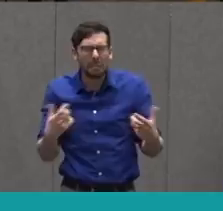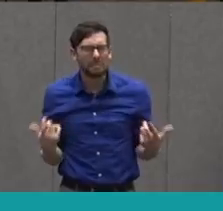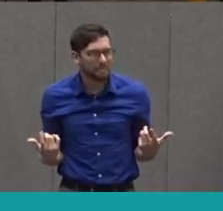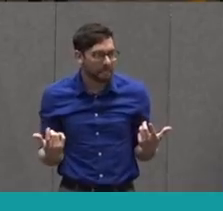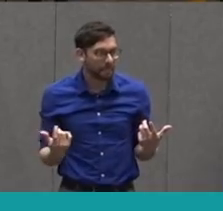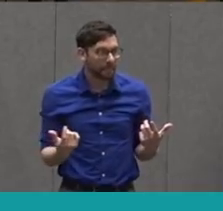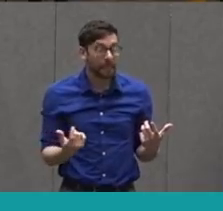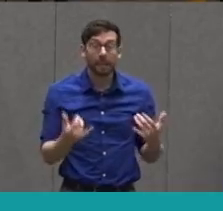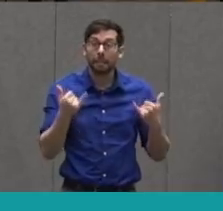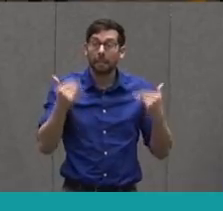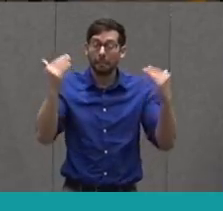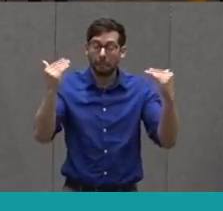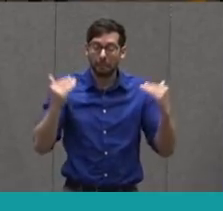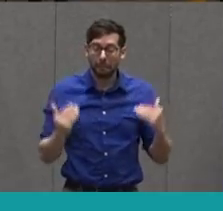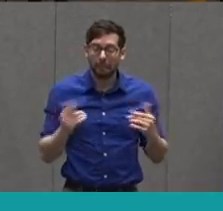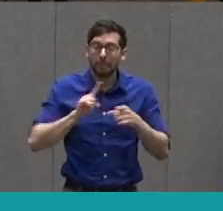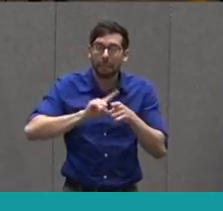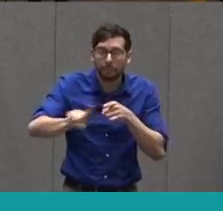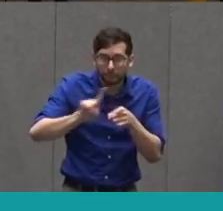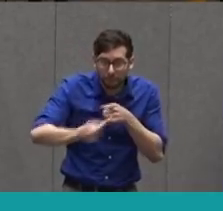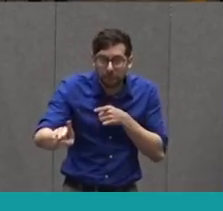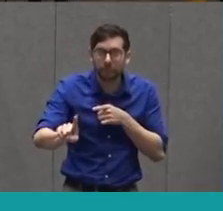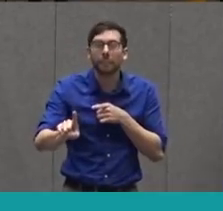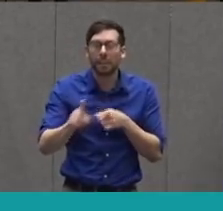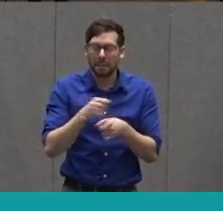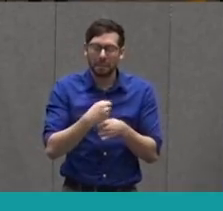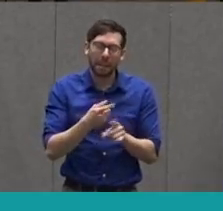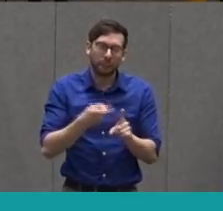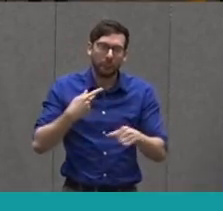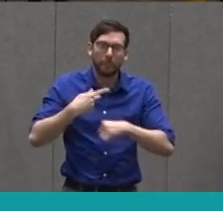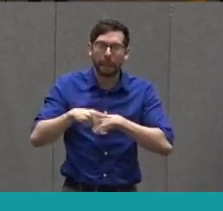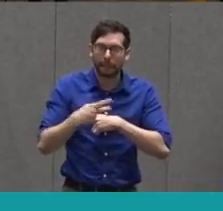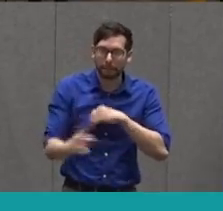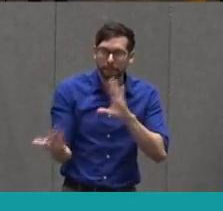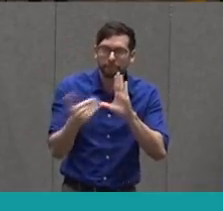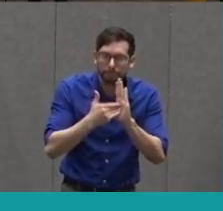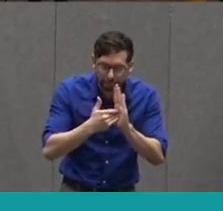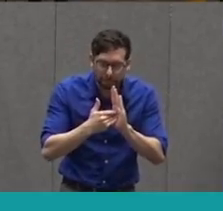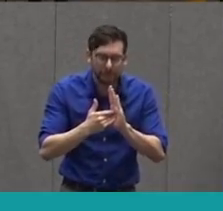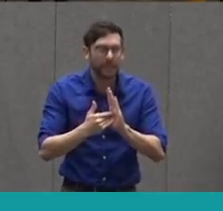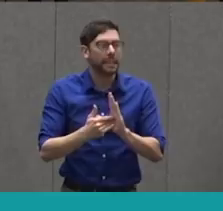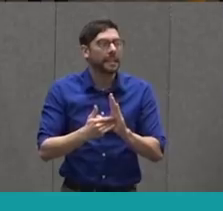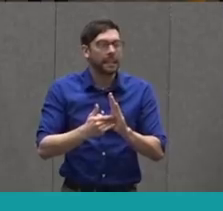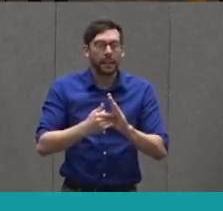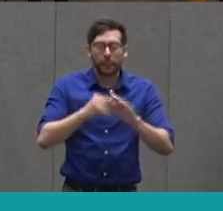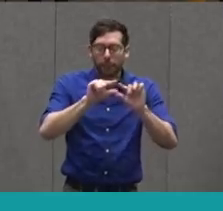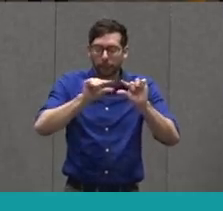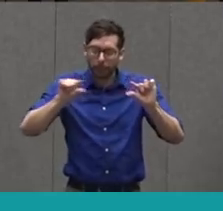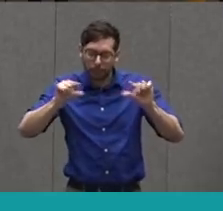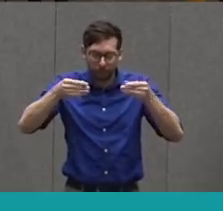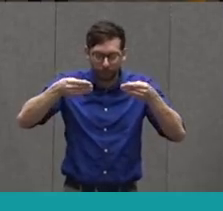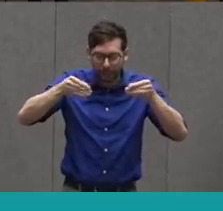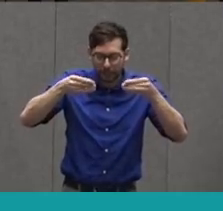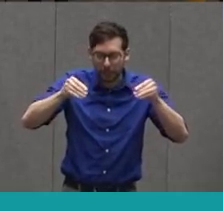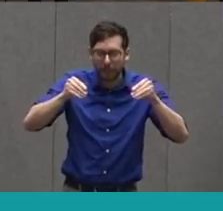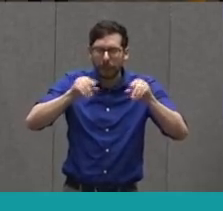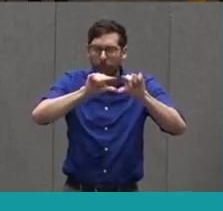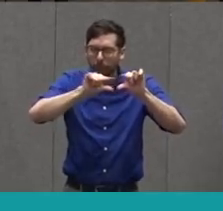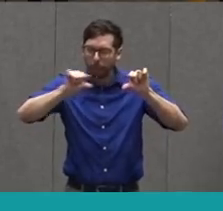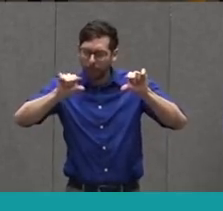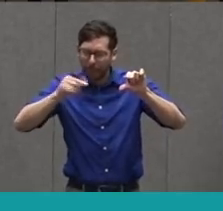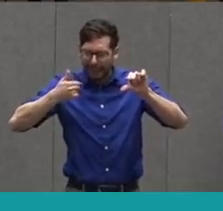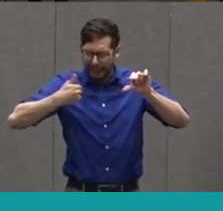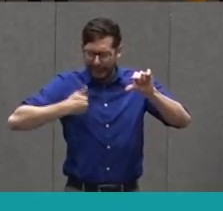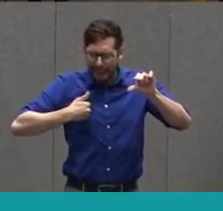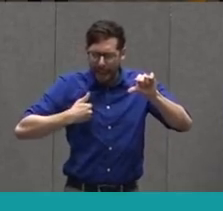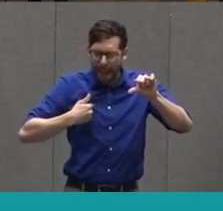is flexible. It has little teeth or ridges here. They're sort of sharp in order to